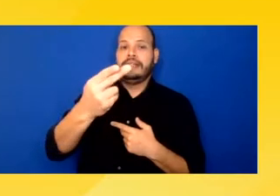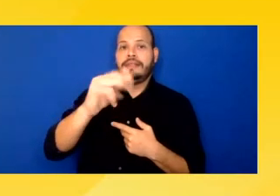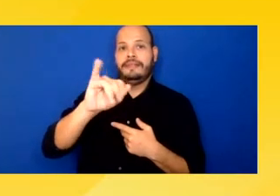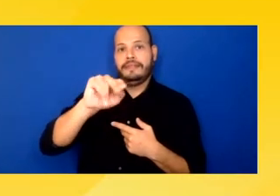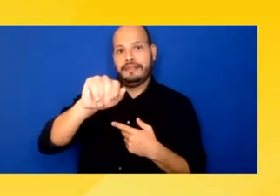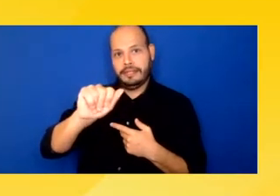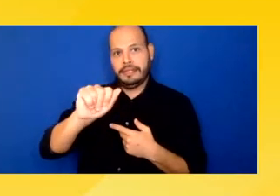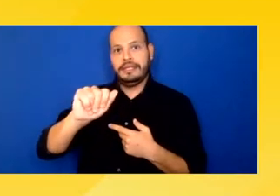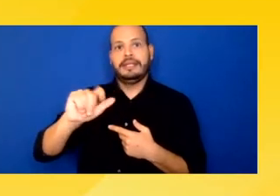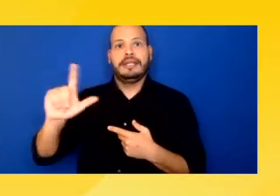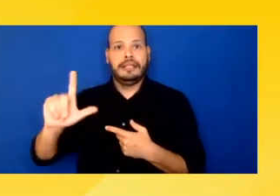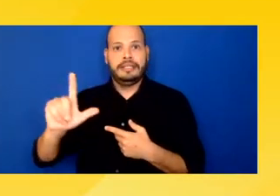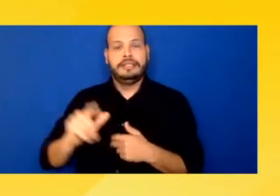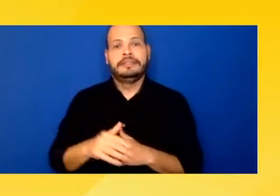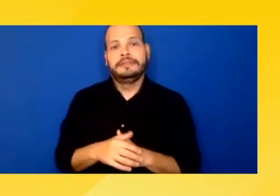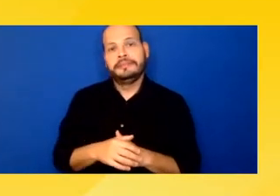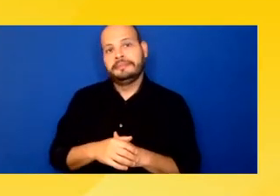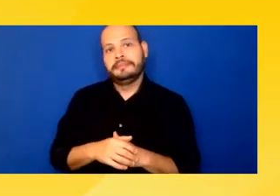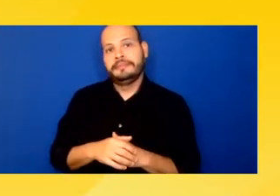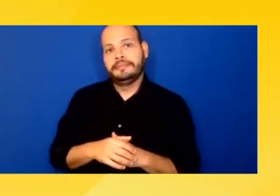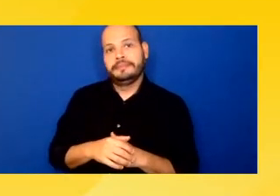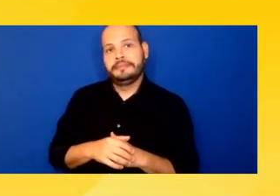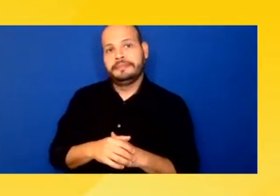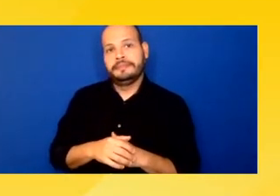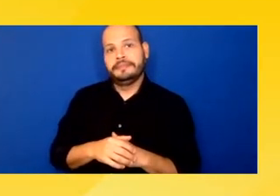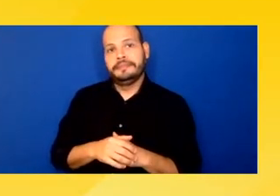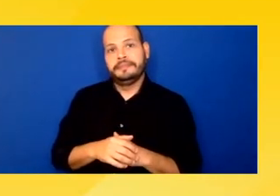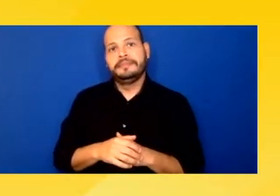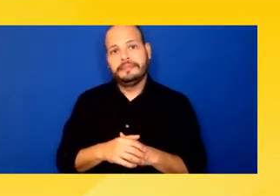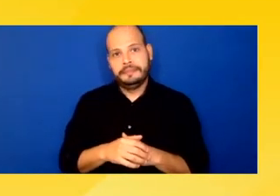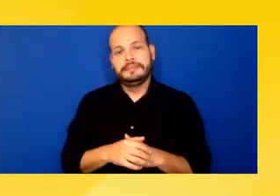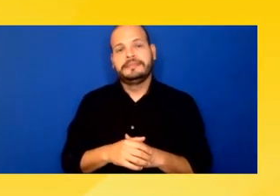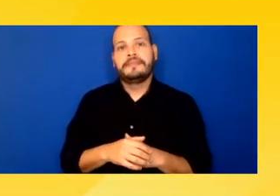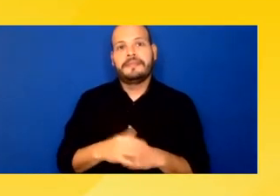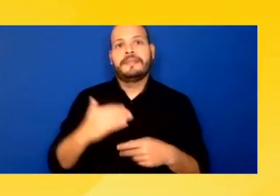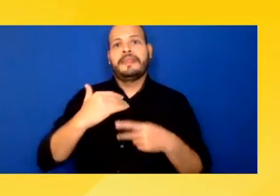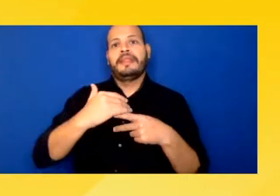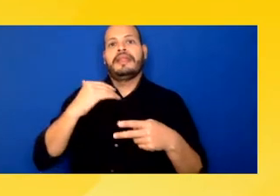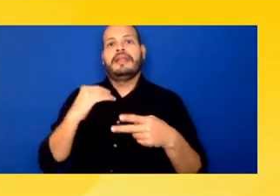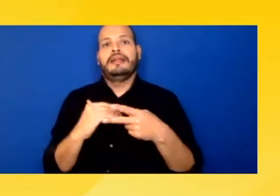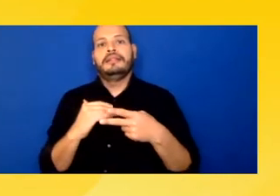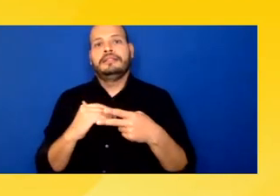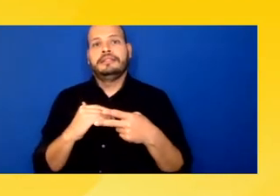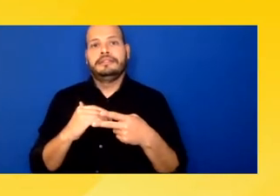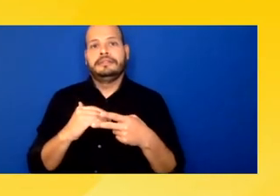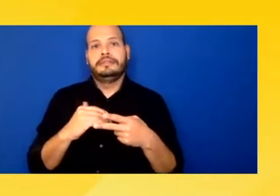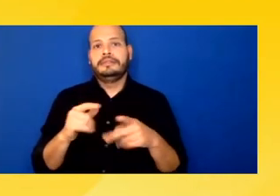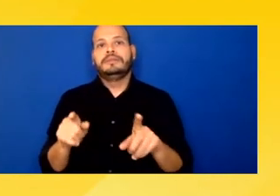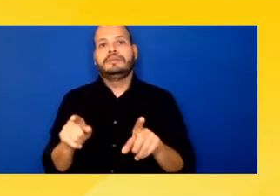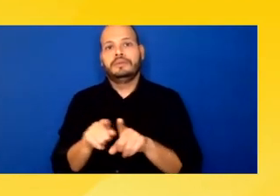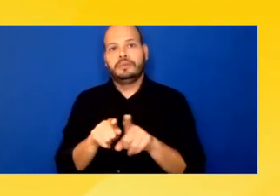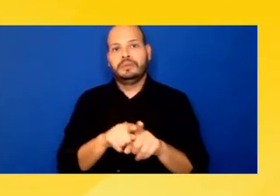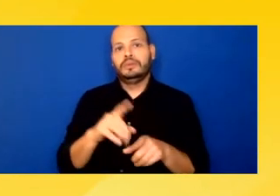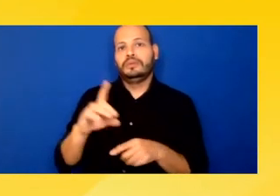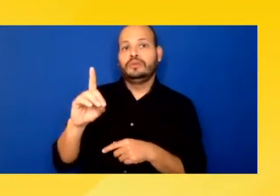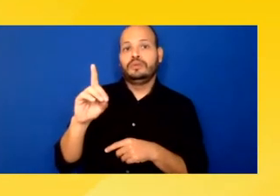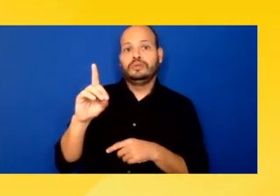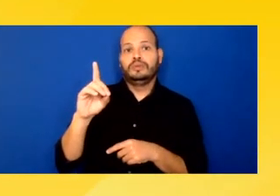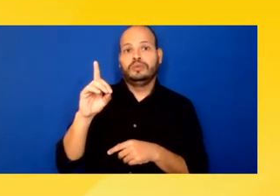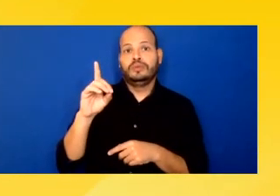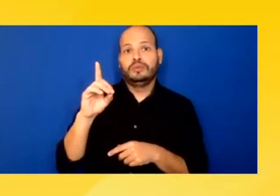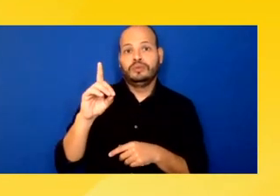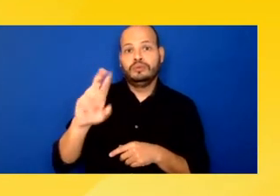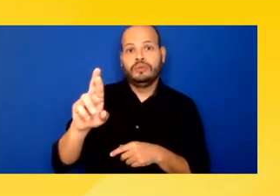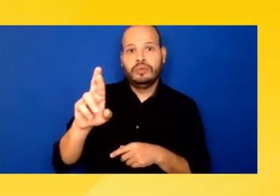Dr sulan is founder of an Institute for is Islamic Studies and professor of Islamic Studies at